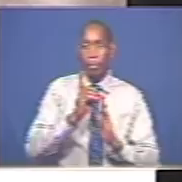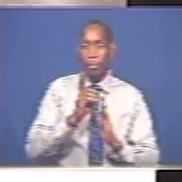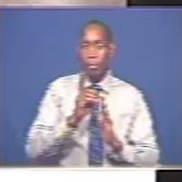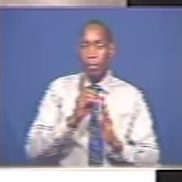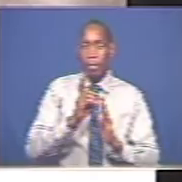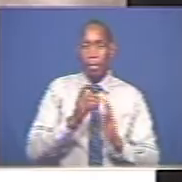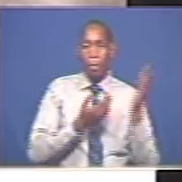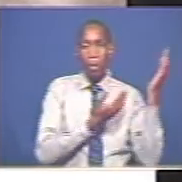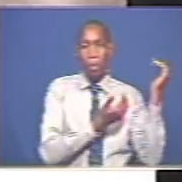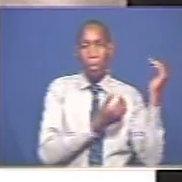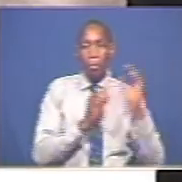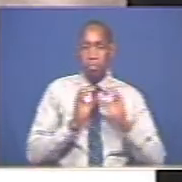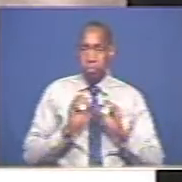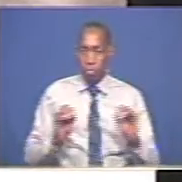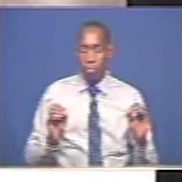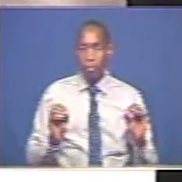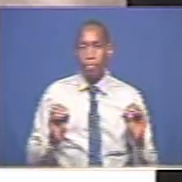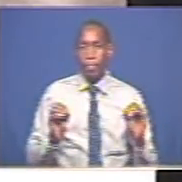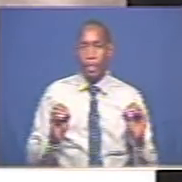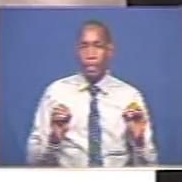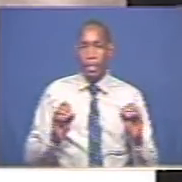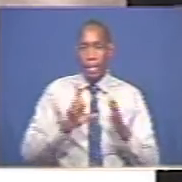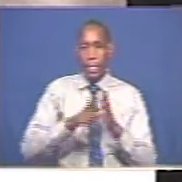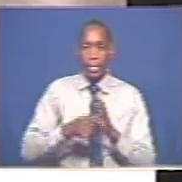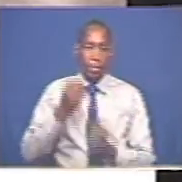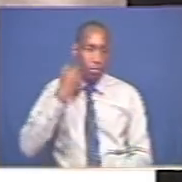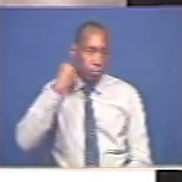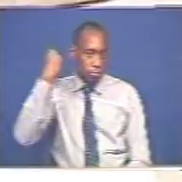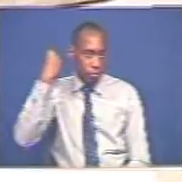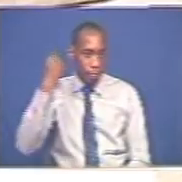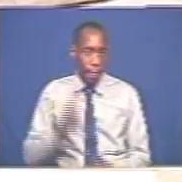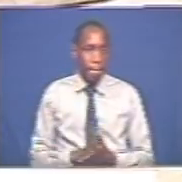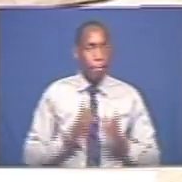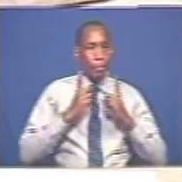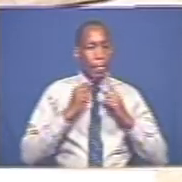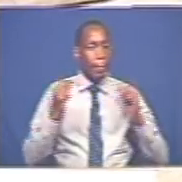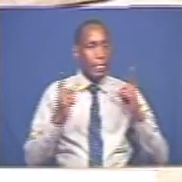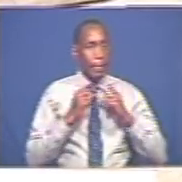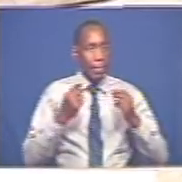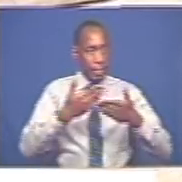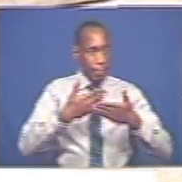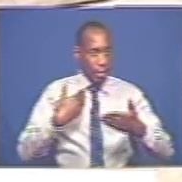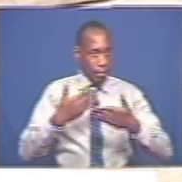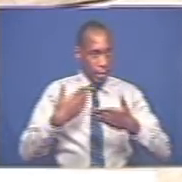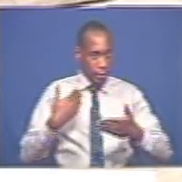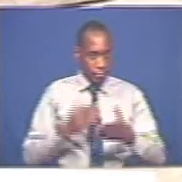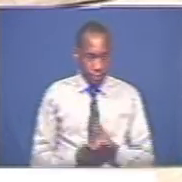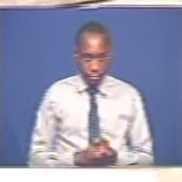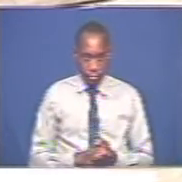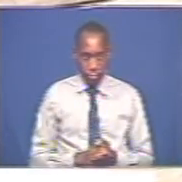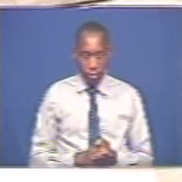hopelessness, and they may end up taking their life. Yeah. Mm-hmm. But see, looking back and looking at these issues, mm-hmm. is it